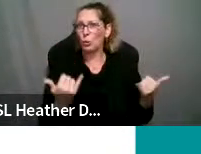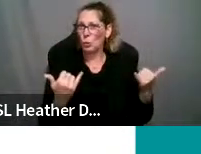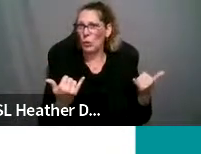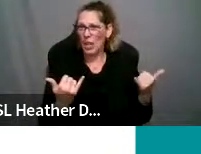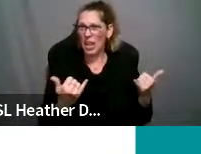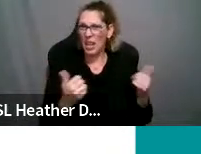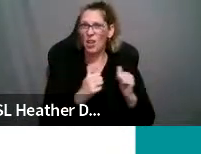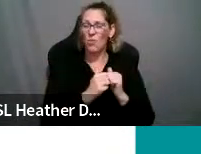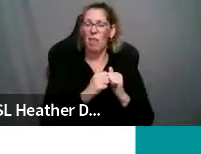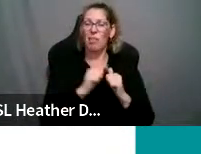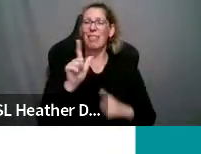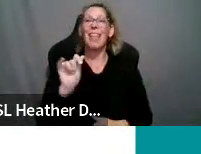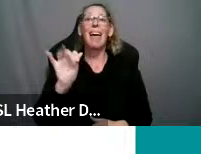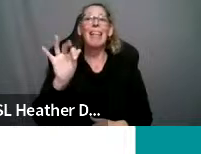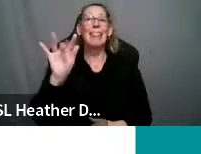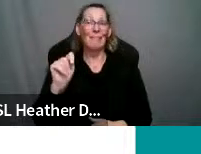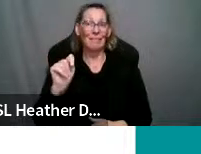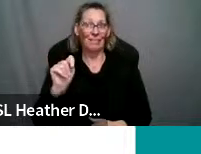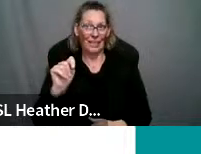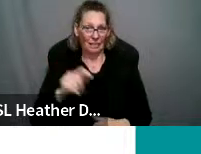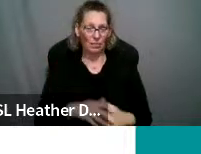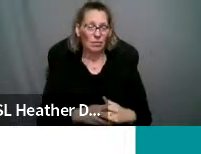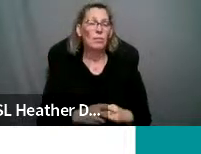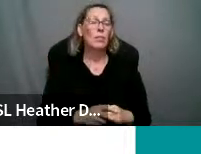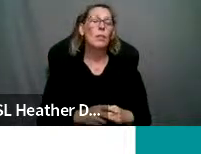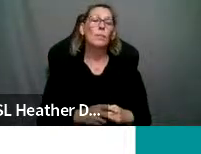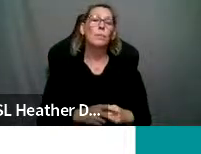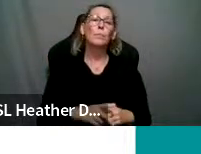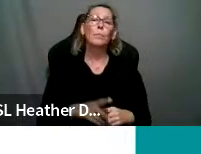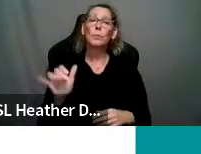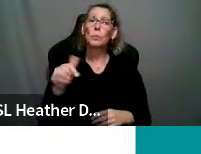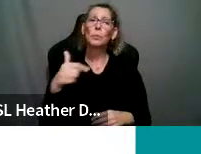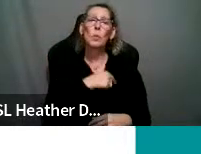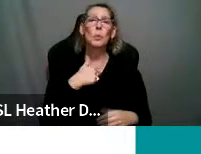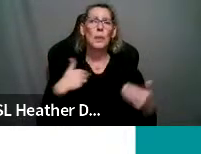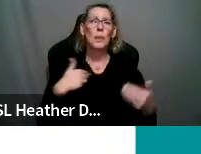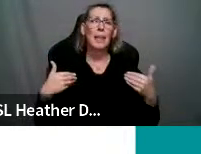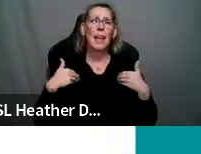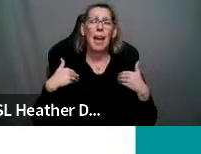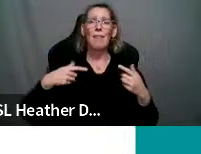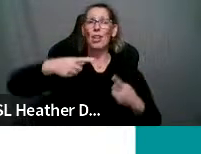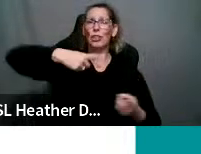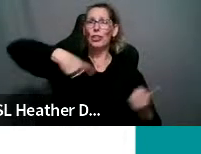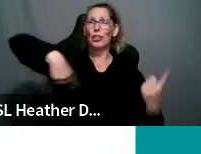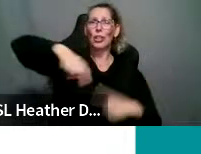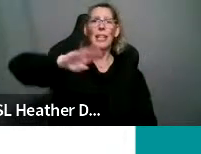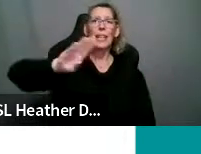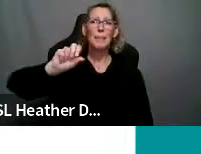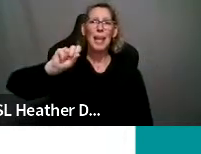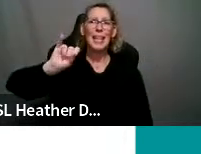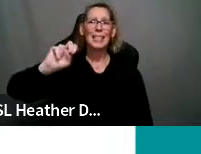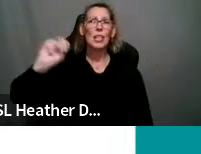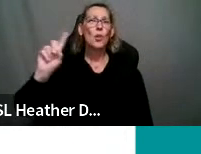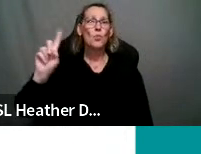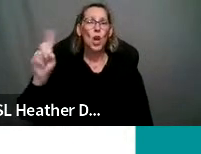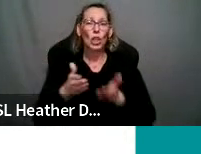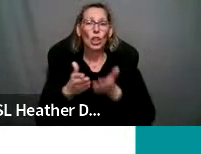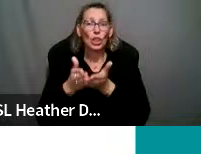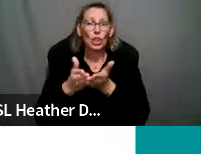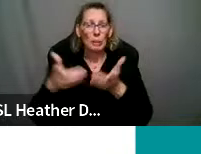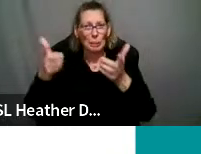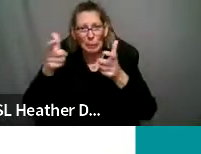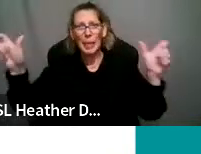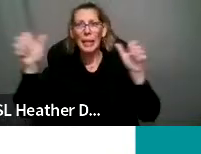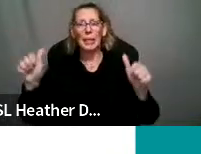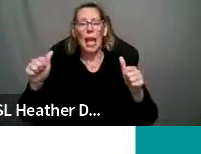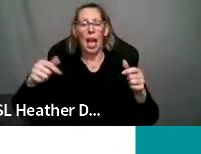span. There's also what we call a turning basin, an area where large ships can turn around between the two